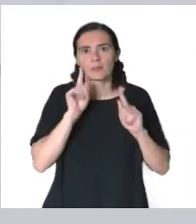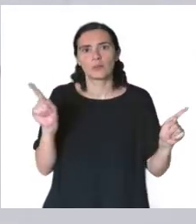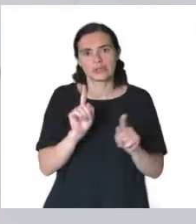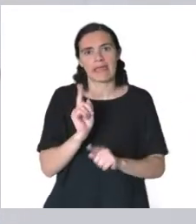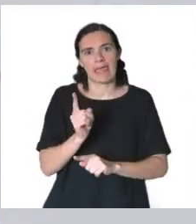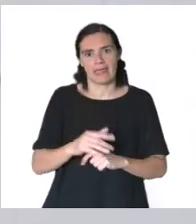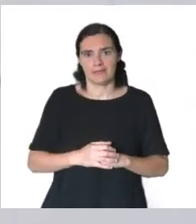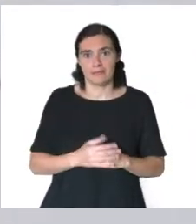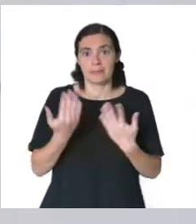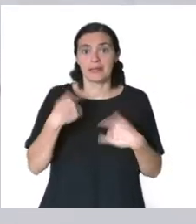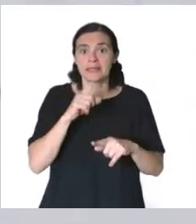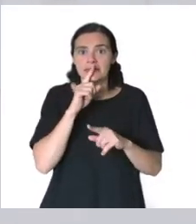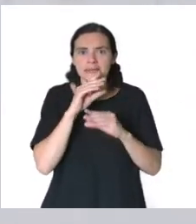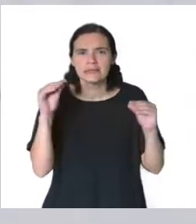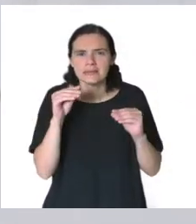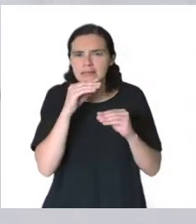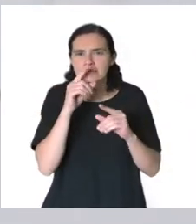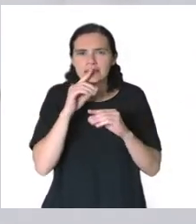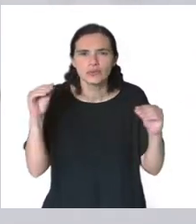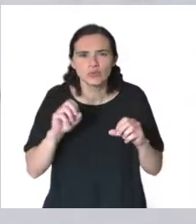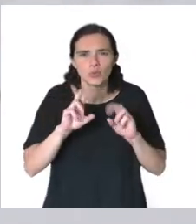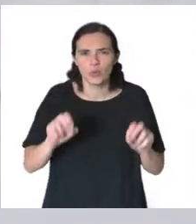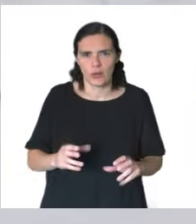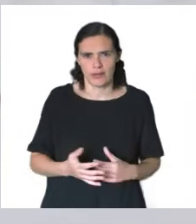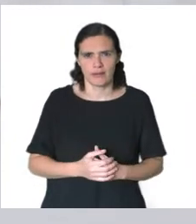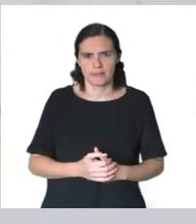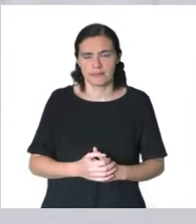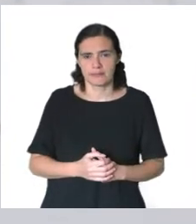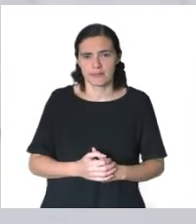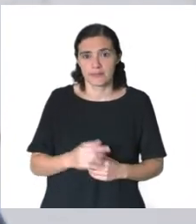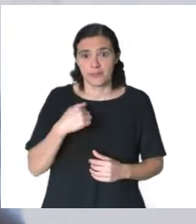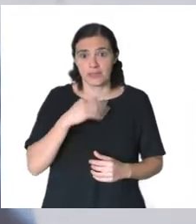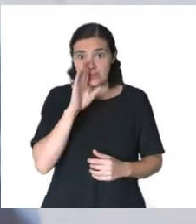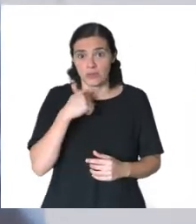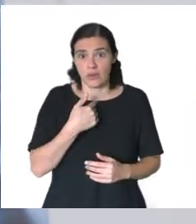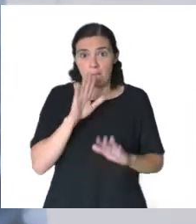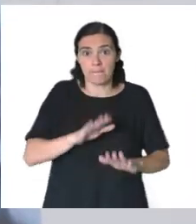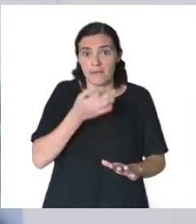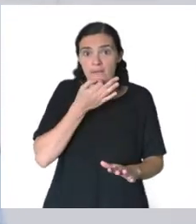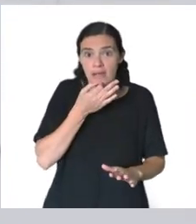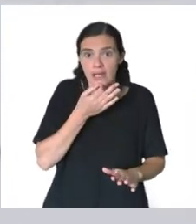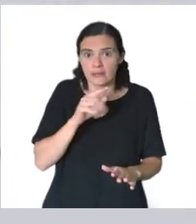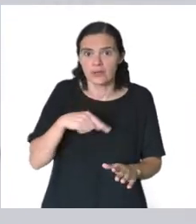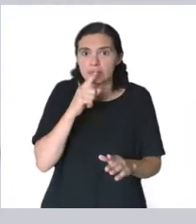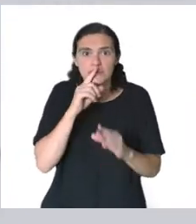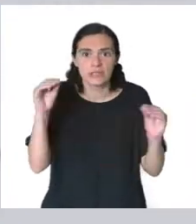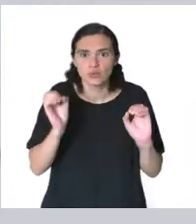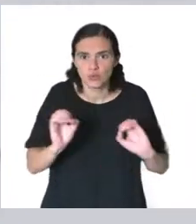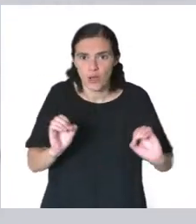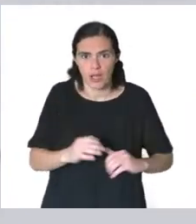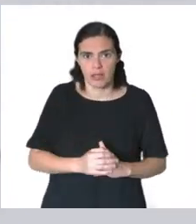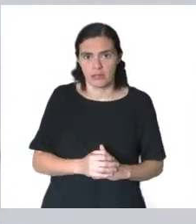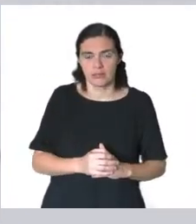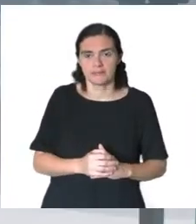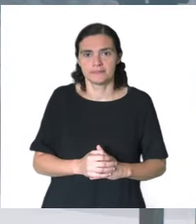music. But silence is never silence. If I stop talking right now, we won't